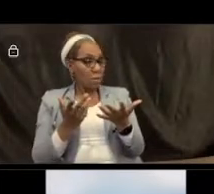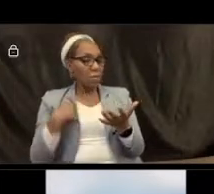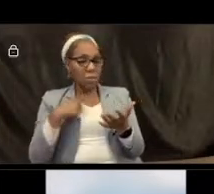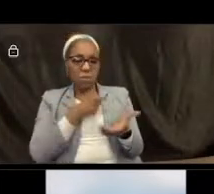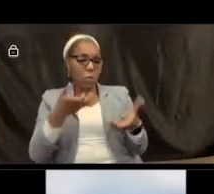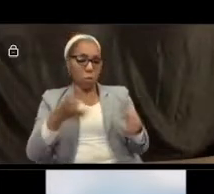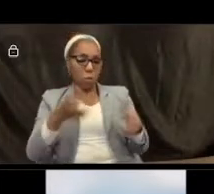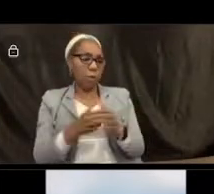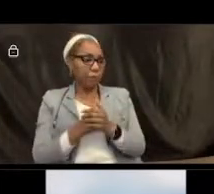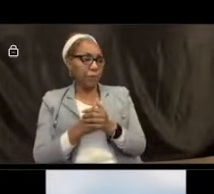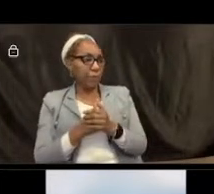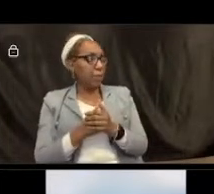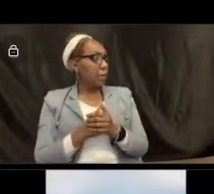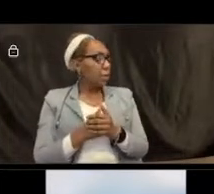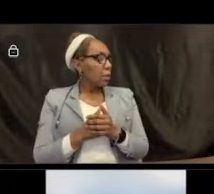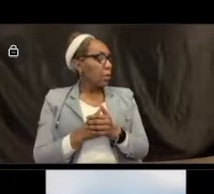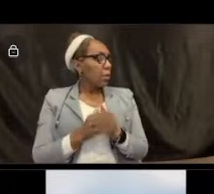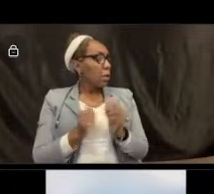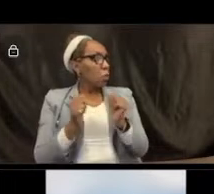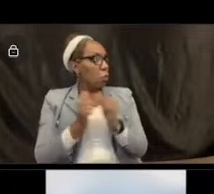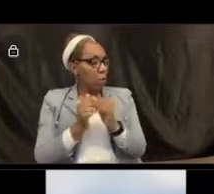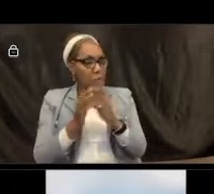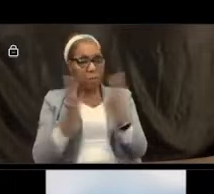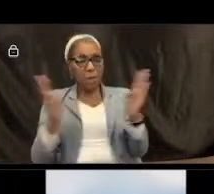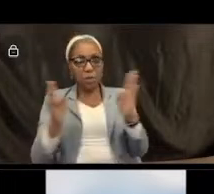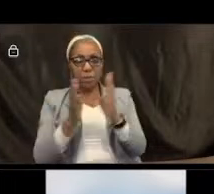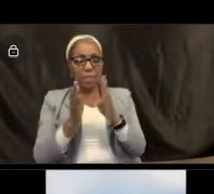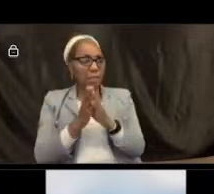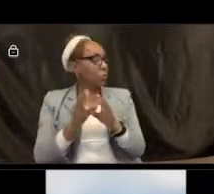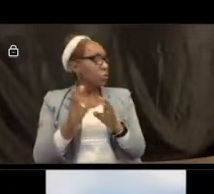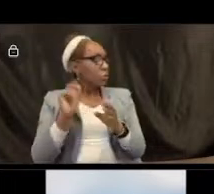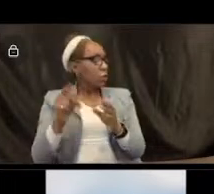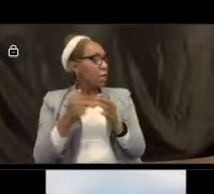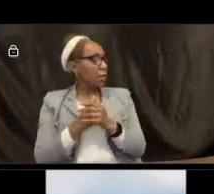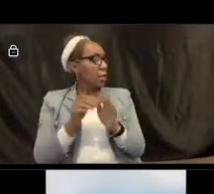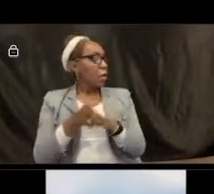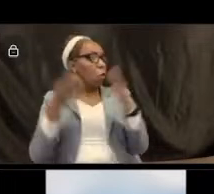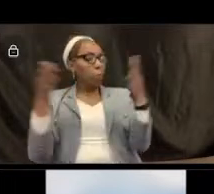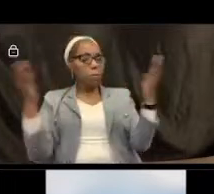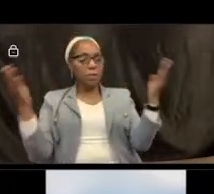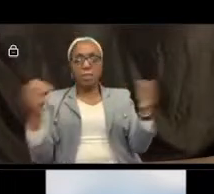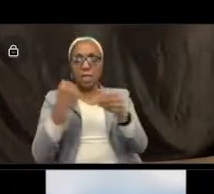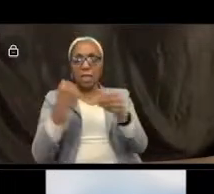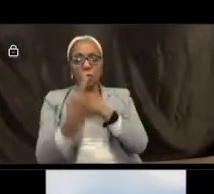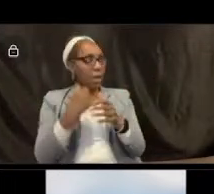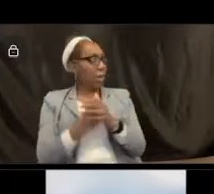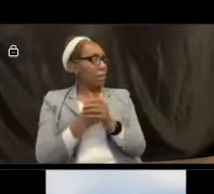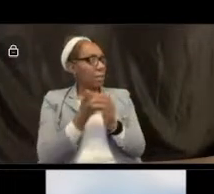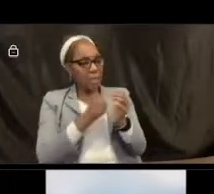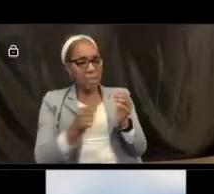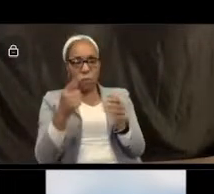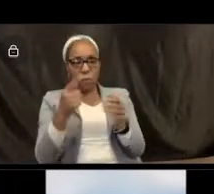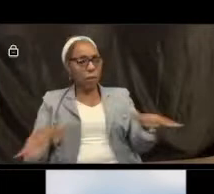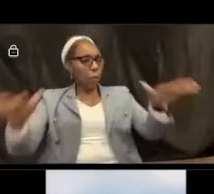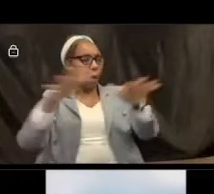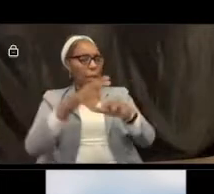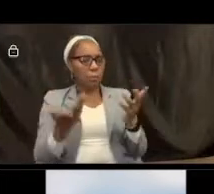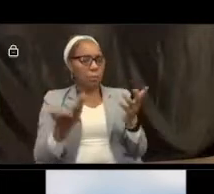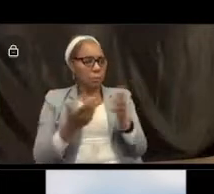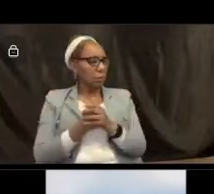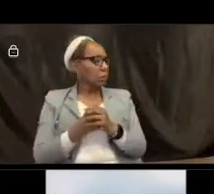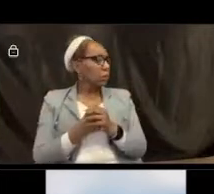We're not. With the public meetings ahead of time, open to everybody and anybody around, and